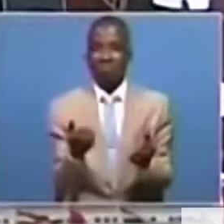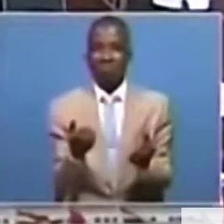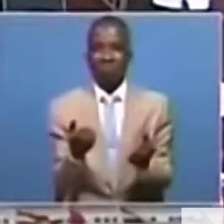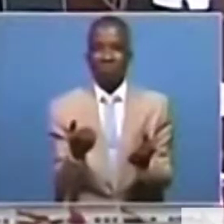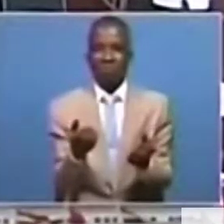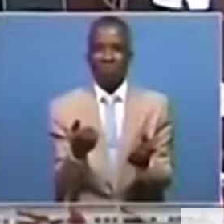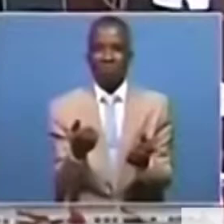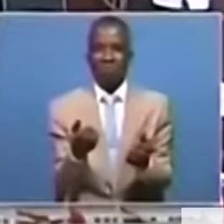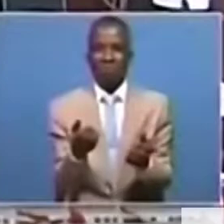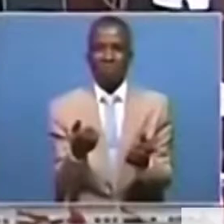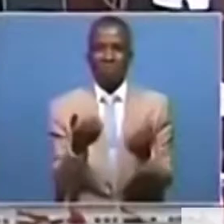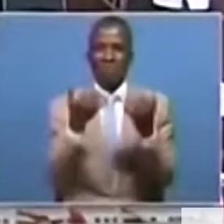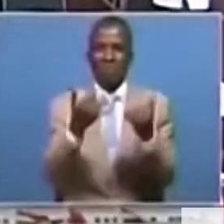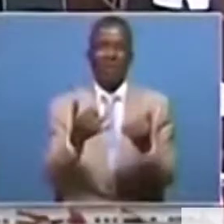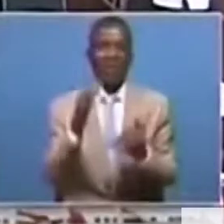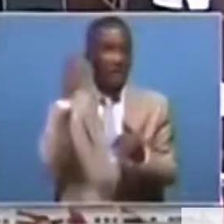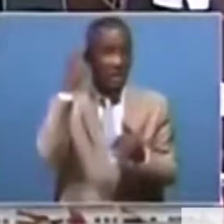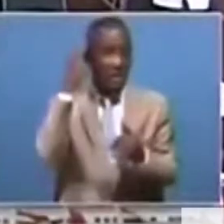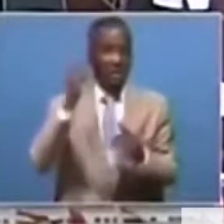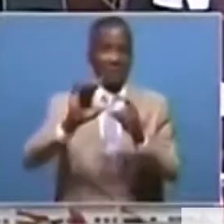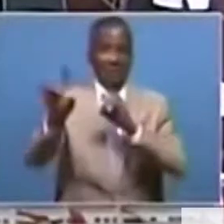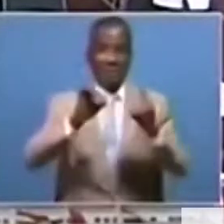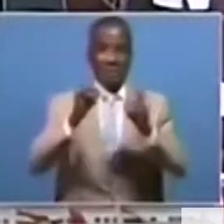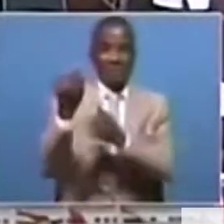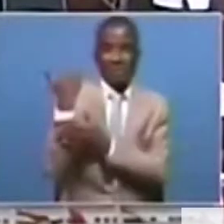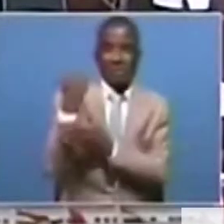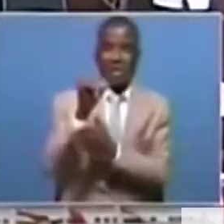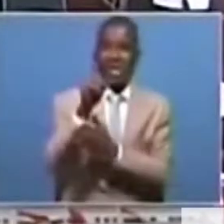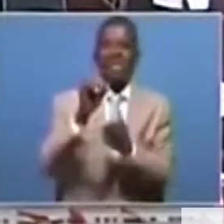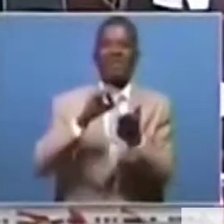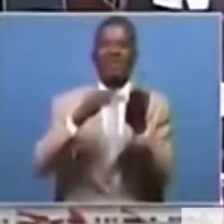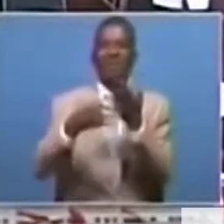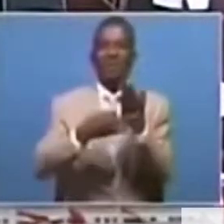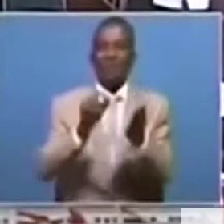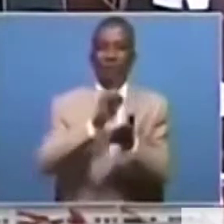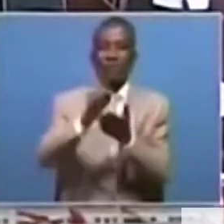to testify, as we rightly held in our ruling on the 11th of